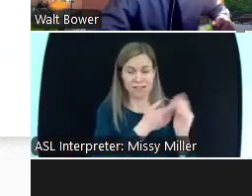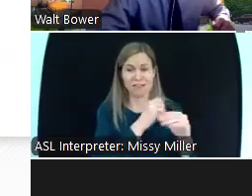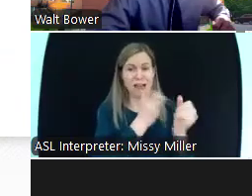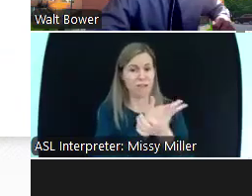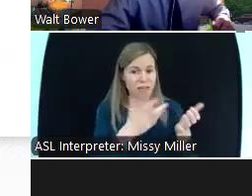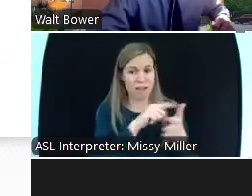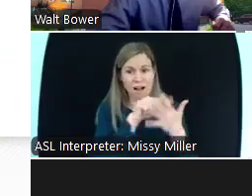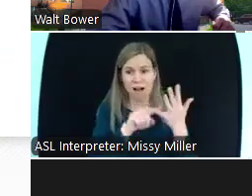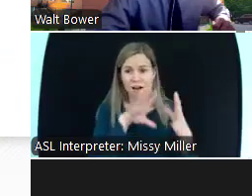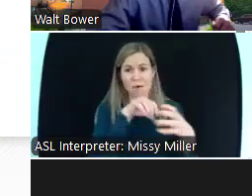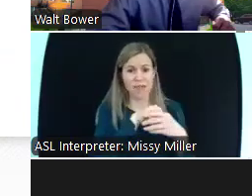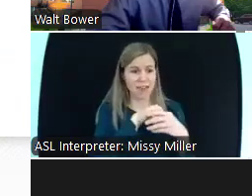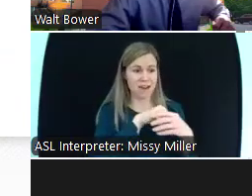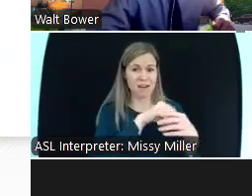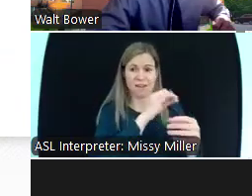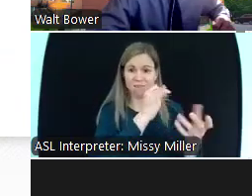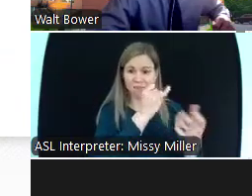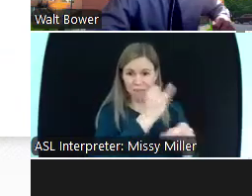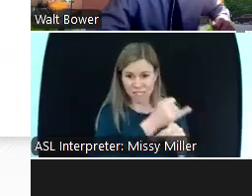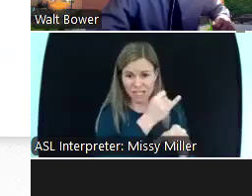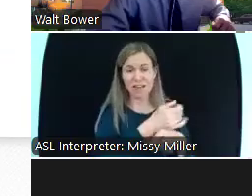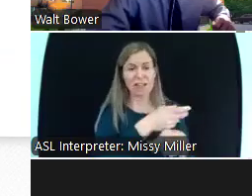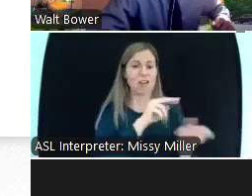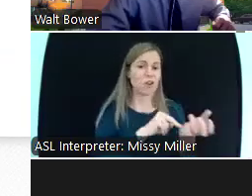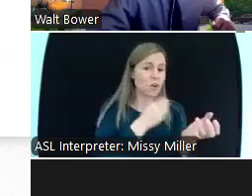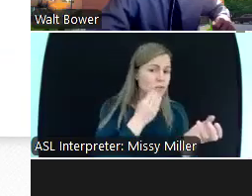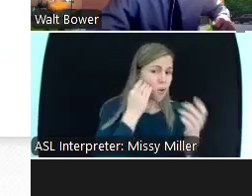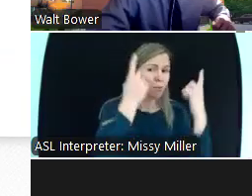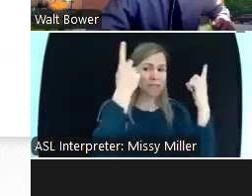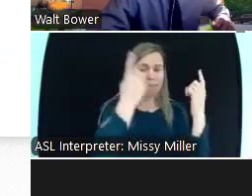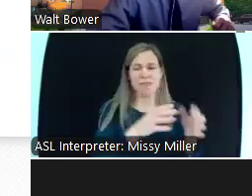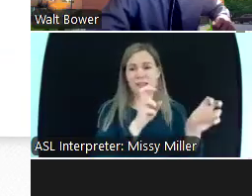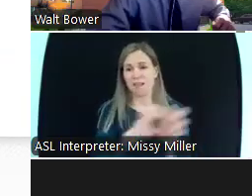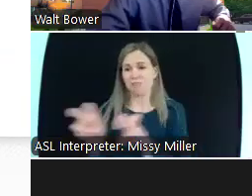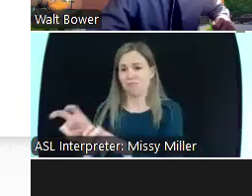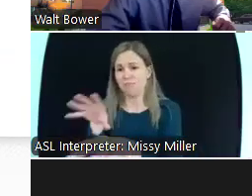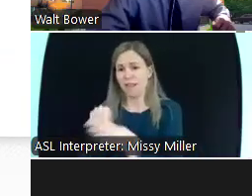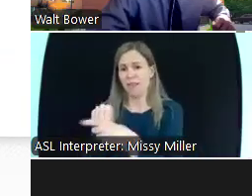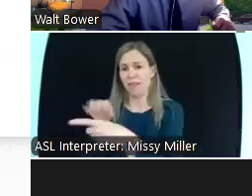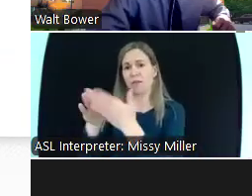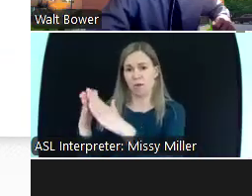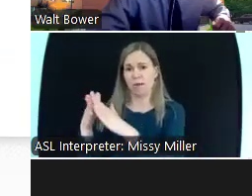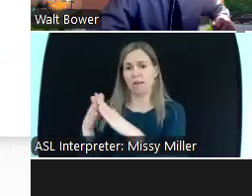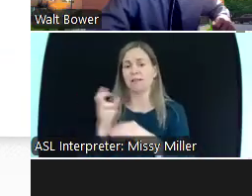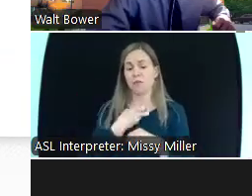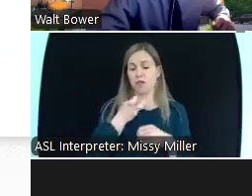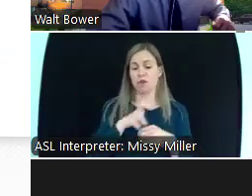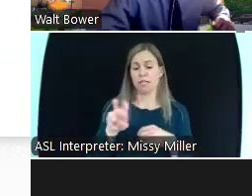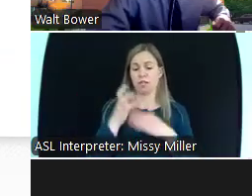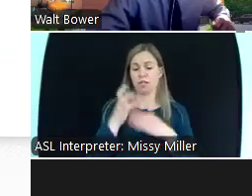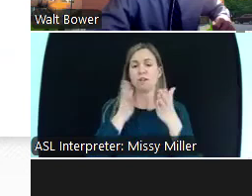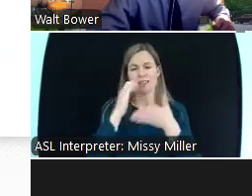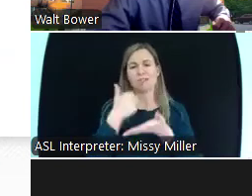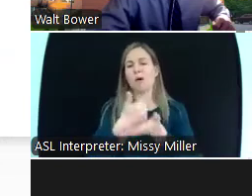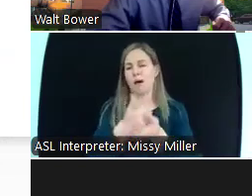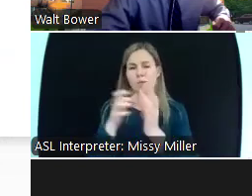in a facility, and then they're going to need to pick up services in the community. So they really help coordinate all of that through our